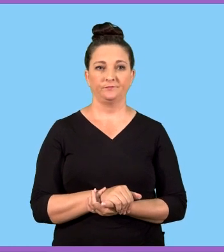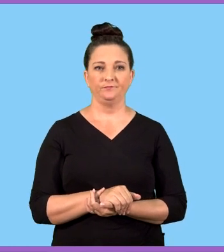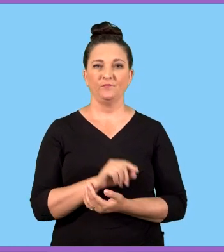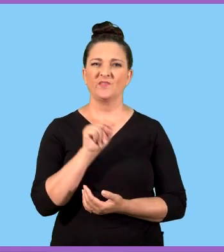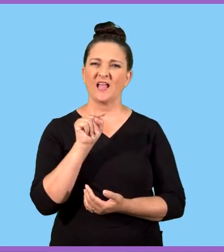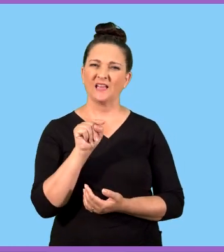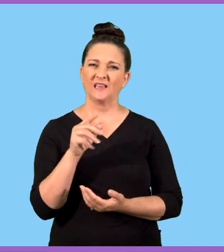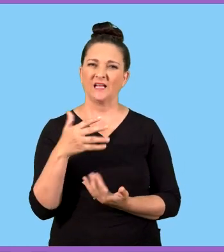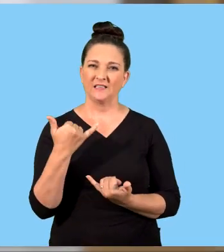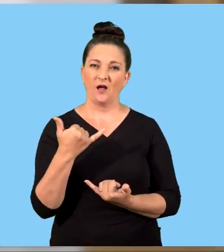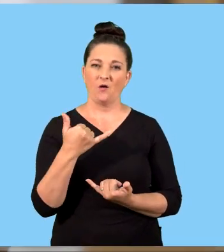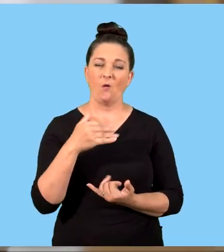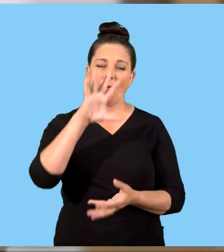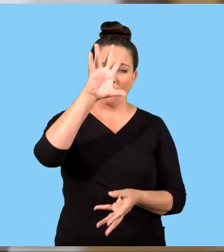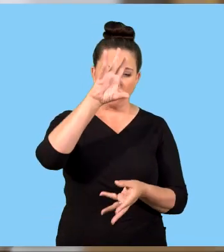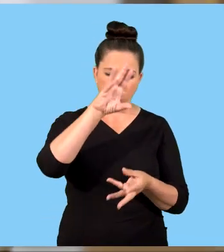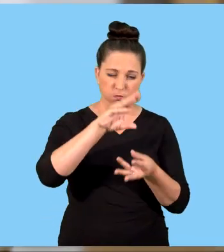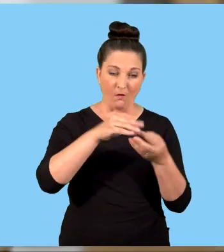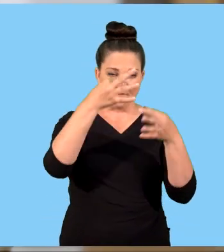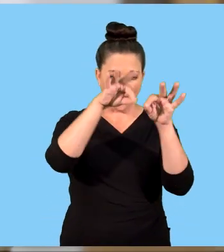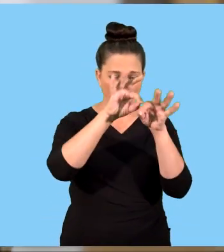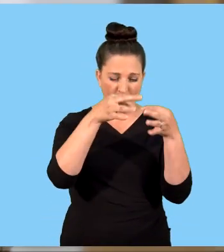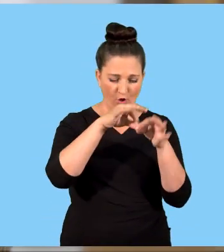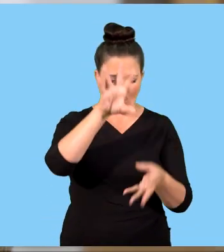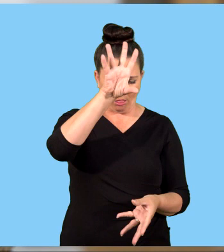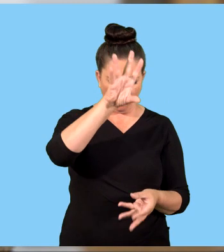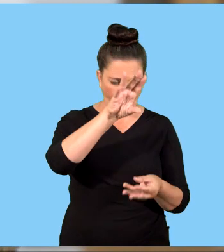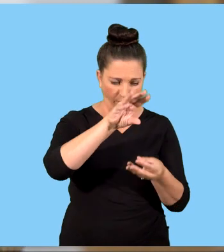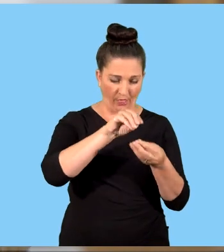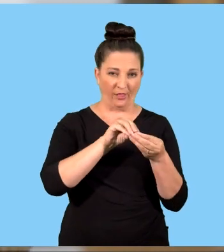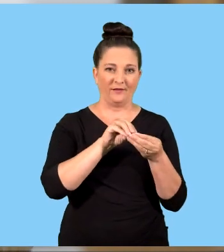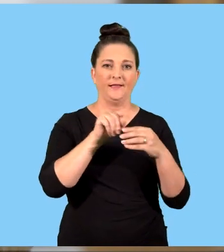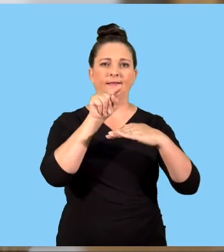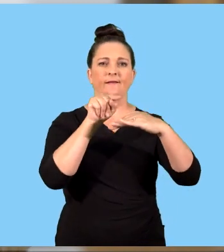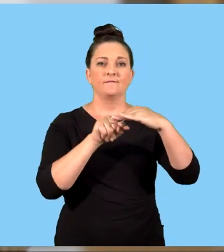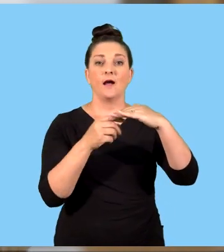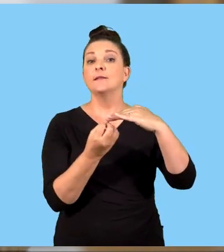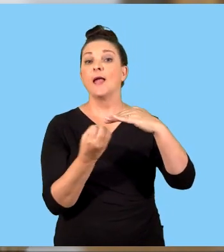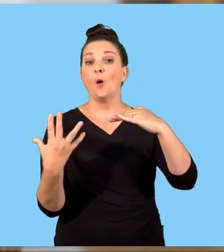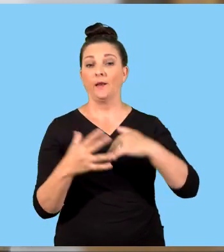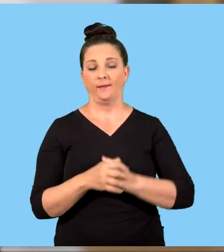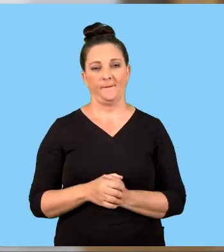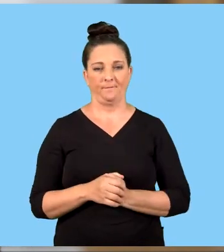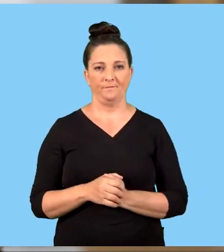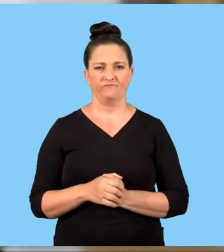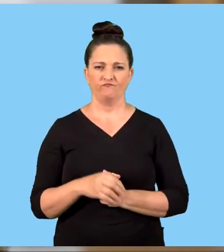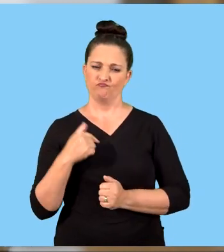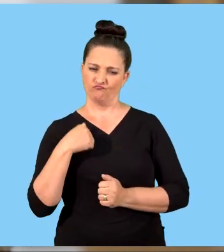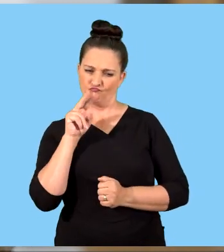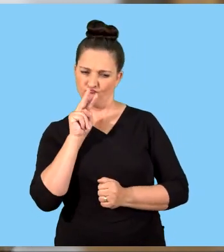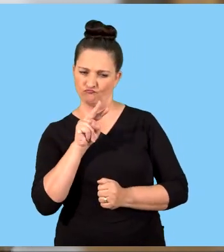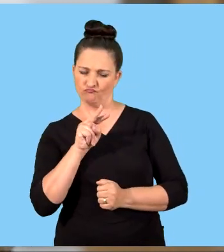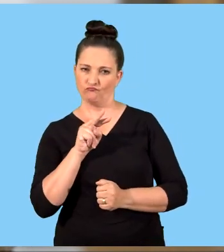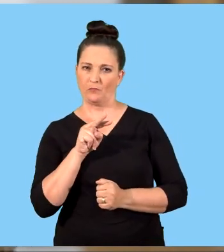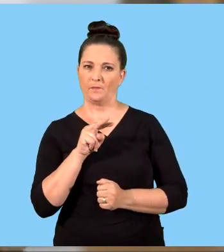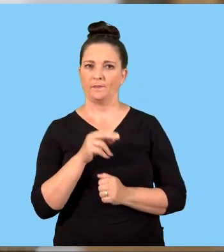All right. That equals the sum of all the values divided by the amount of values that there are. So looking at this case,